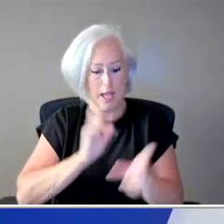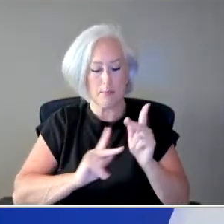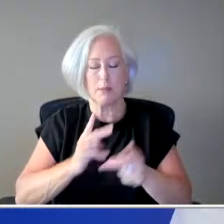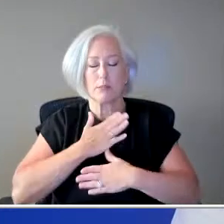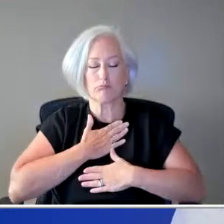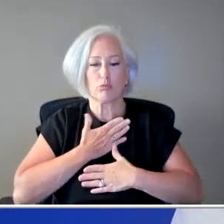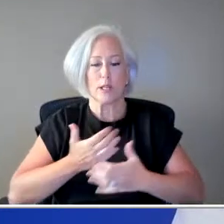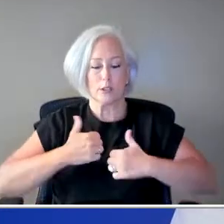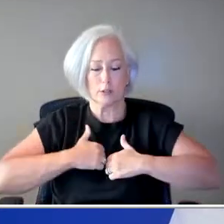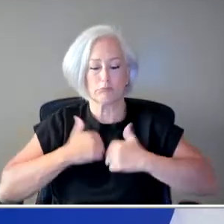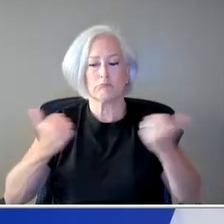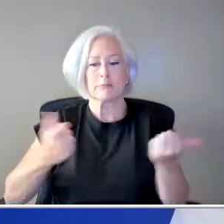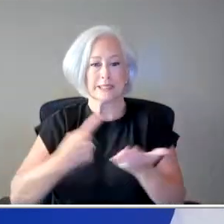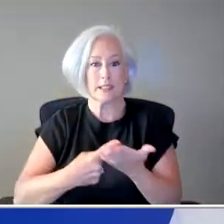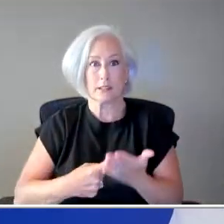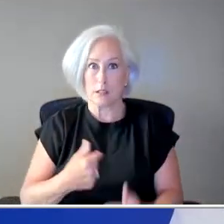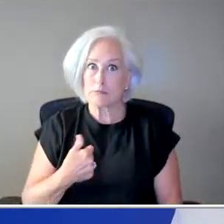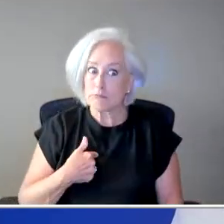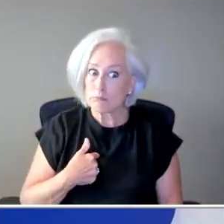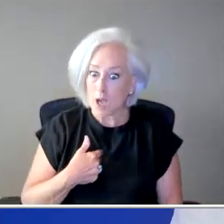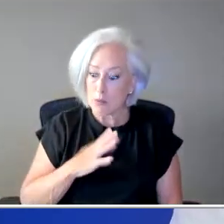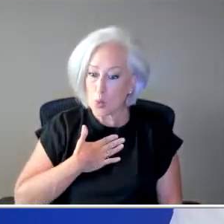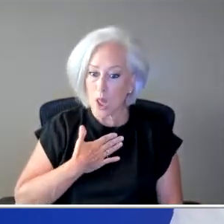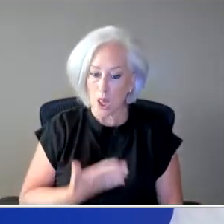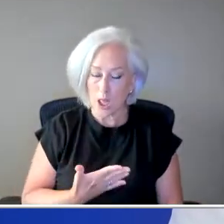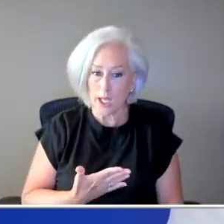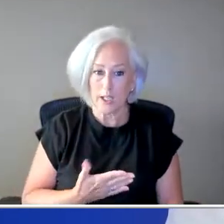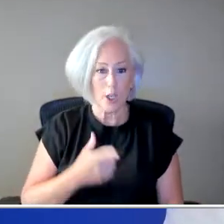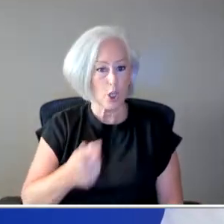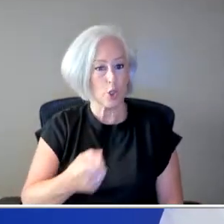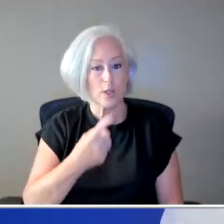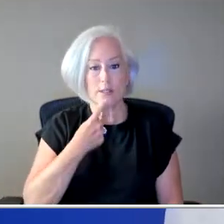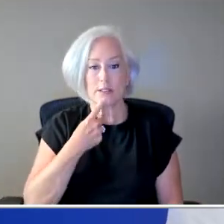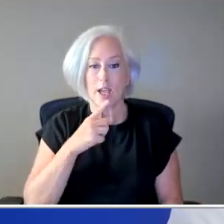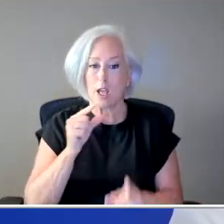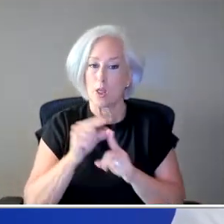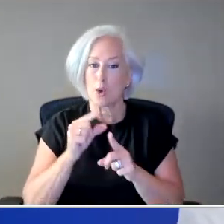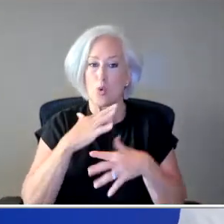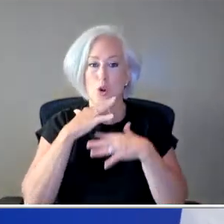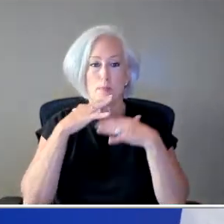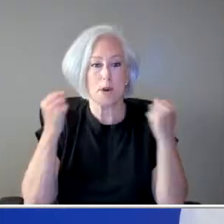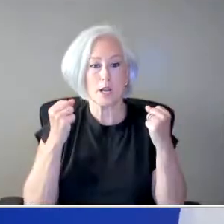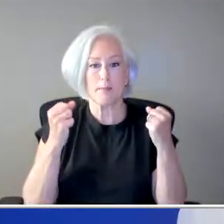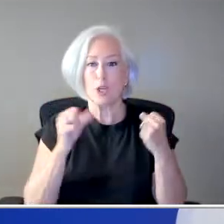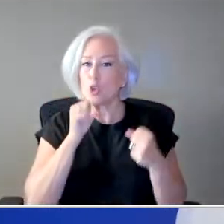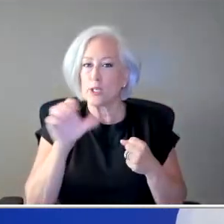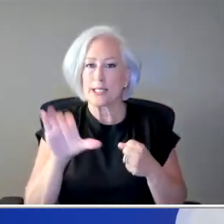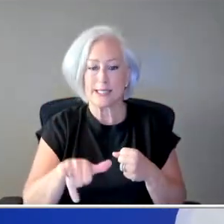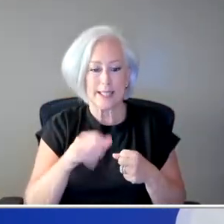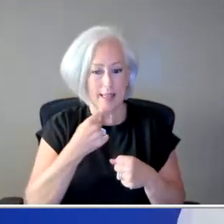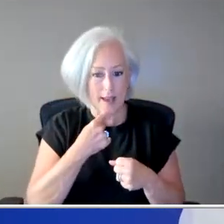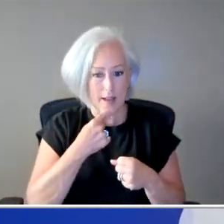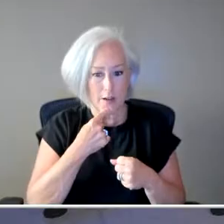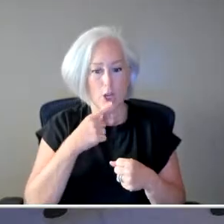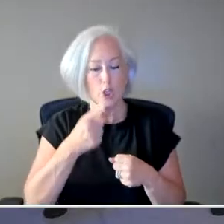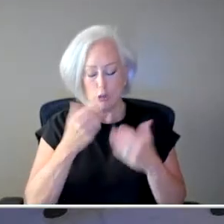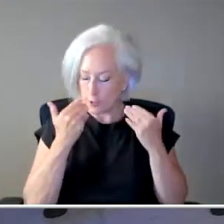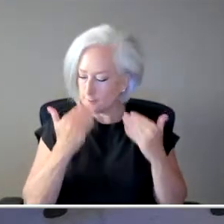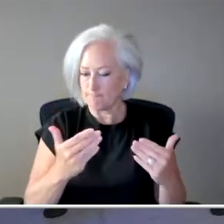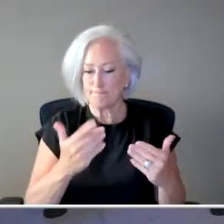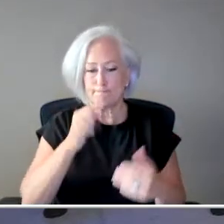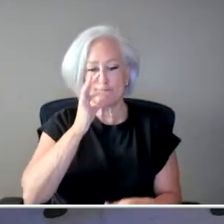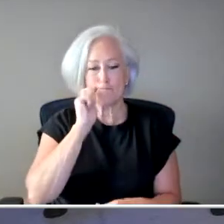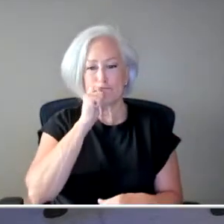I certainly am. You didn't say the words burnout when I was a resident because you just did your job. Right. But do you feel comfortable talking about